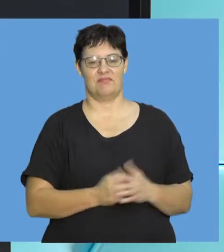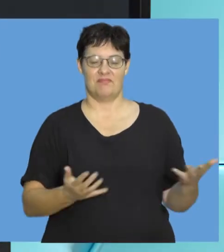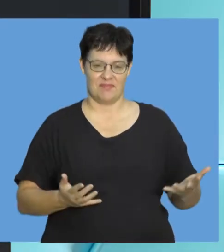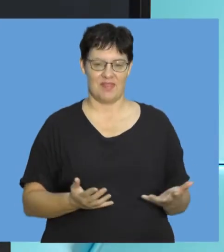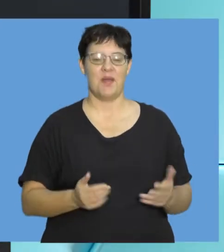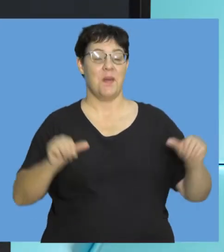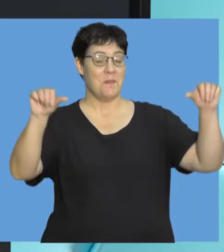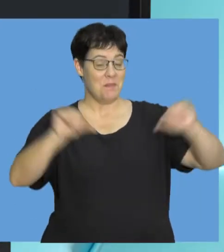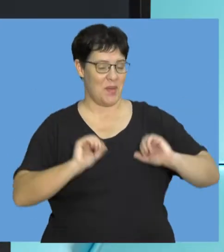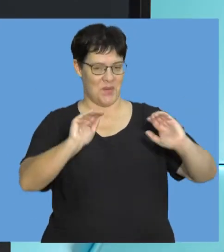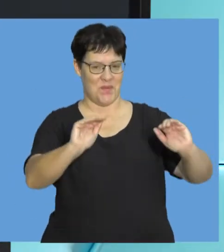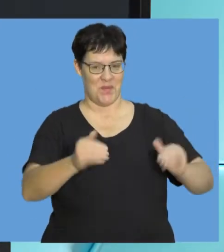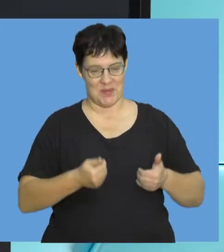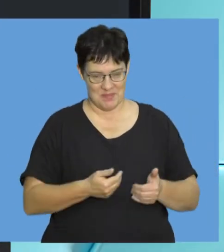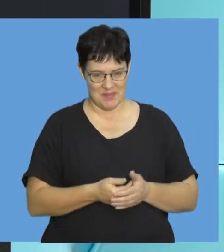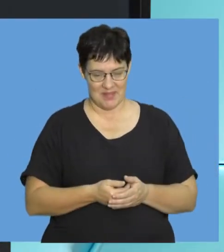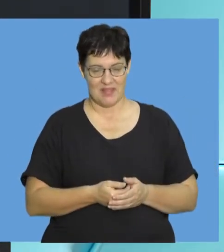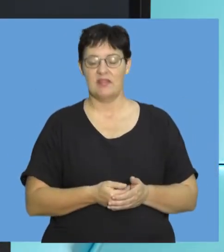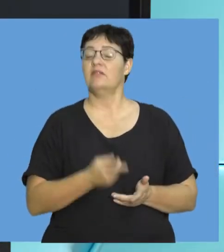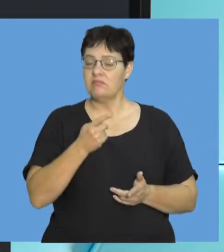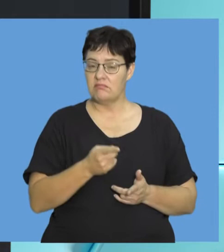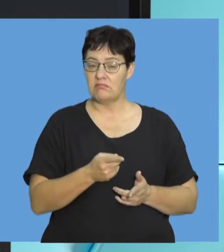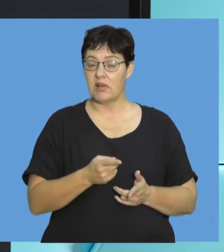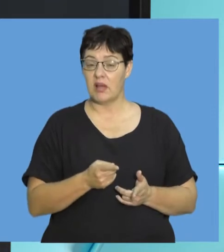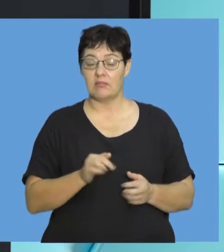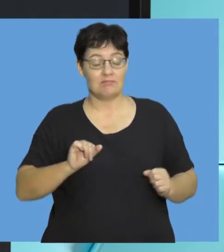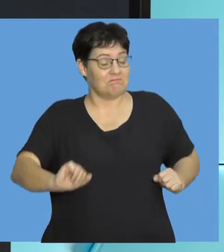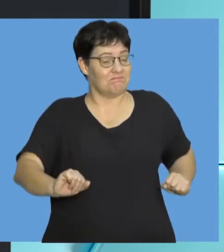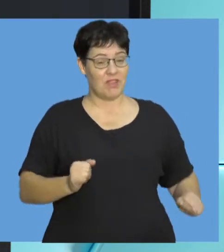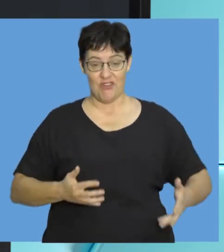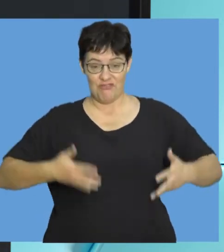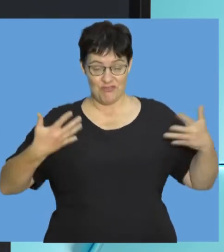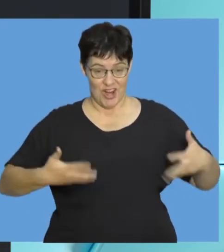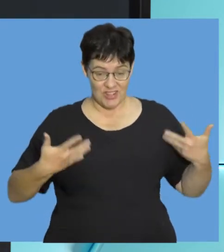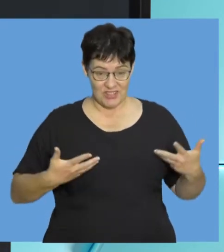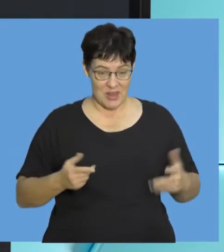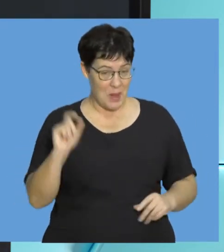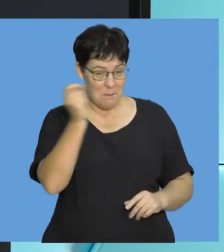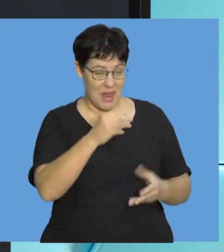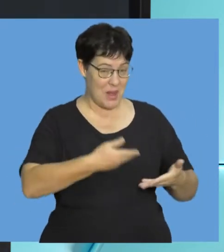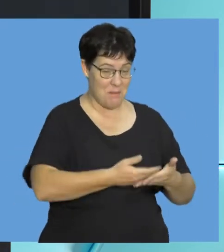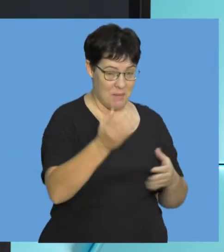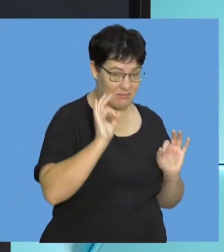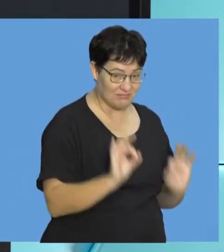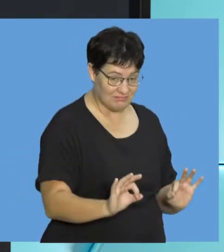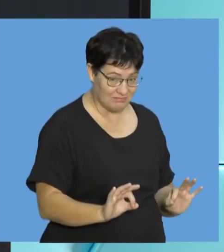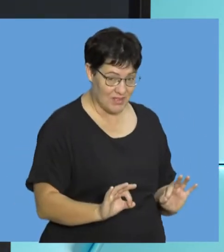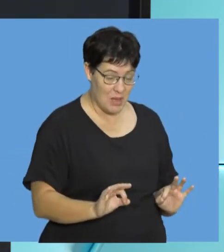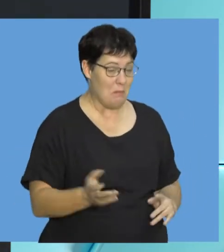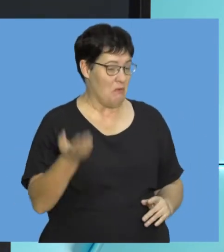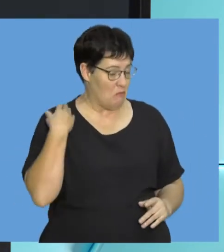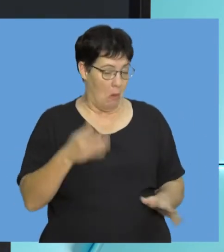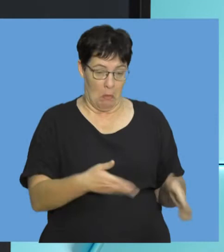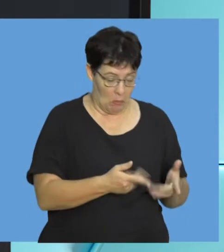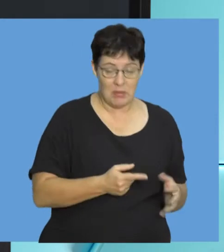Hi guys, welcome back from the ad break. So I hope you are now a bit refreshed and you have your pen and paper. If you did not have it,